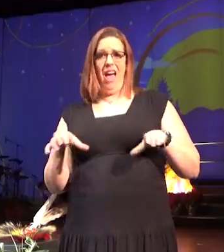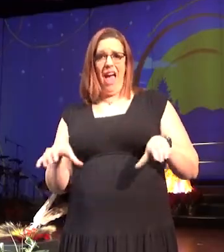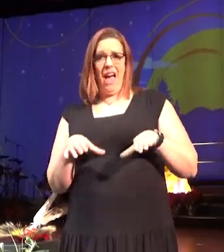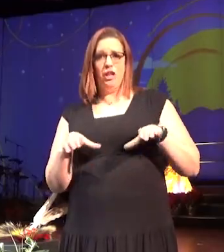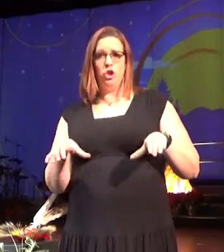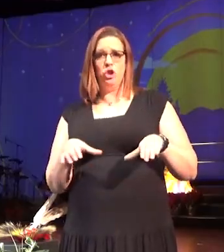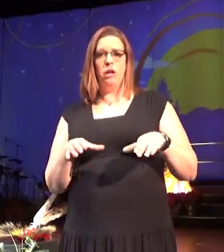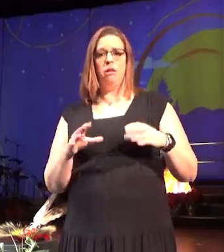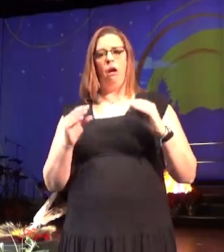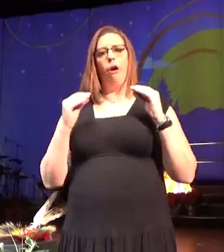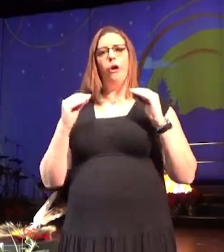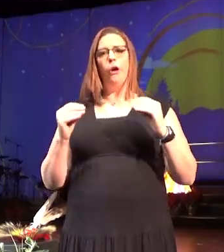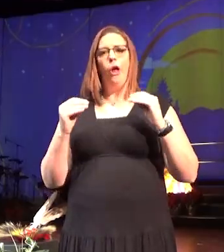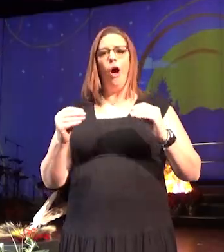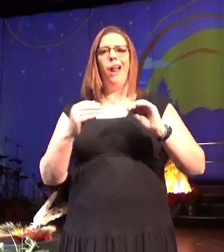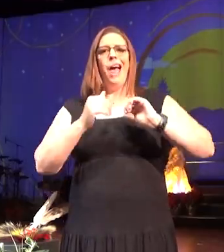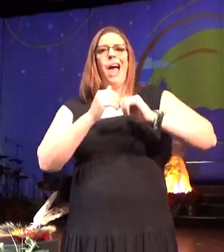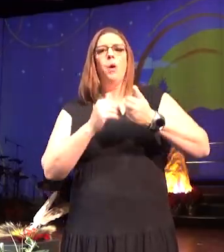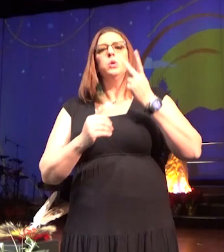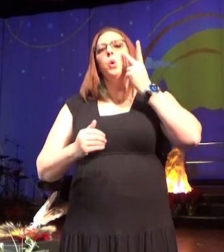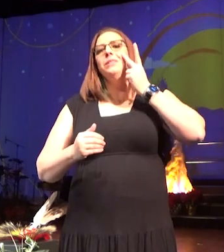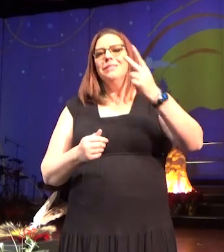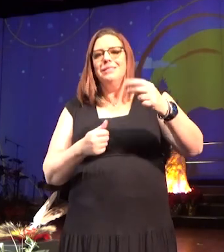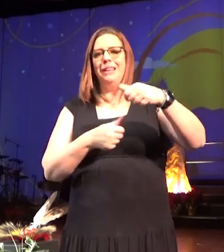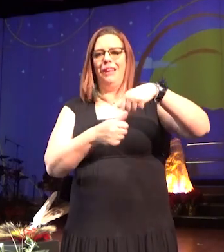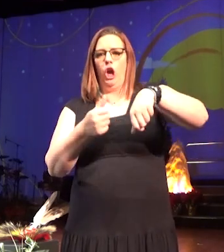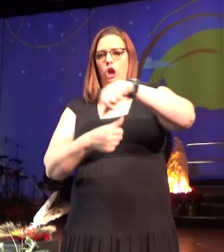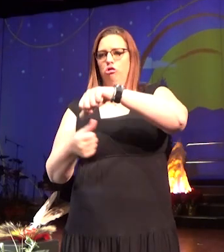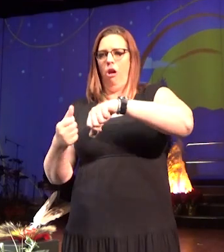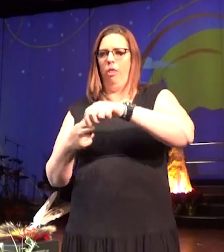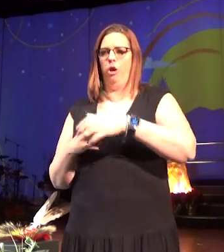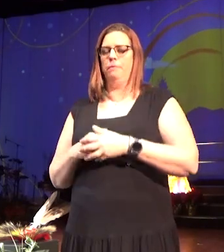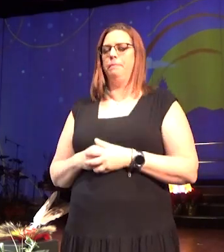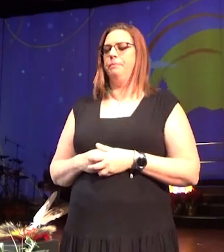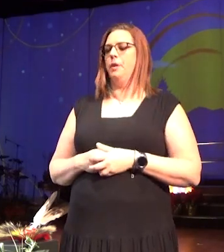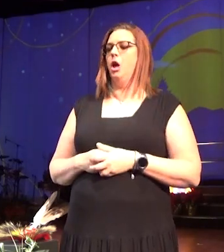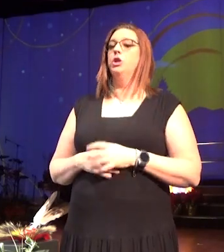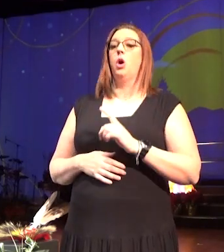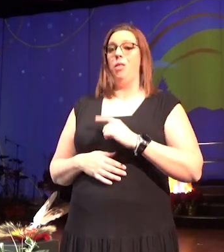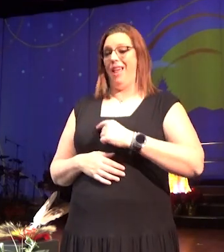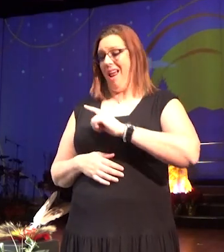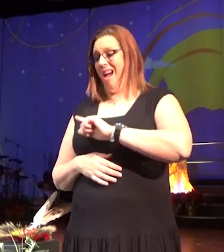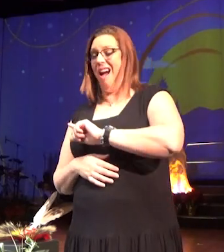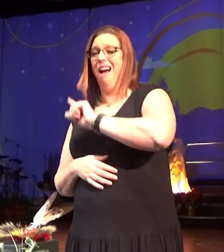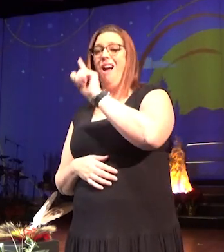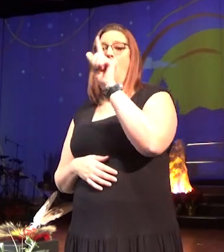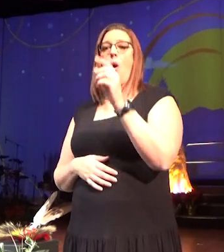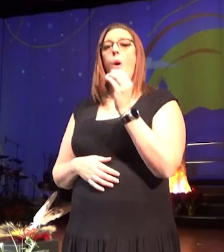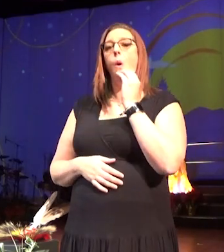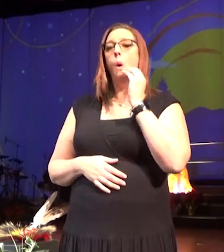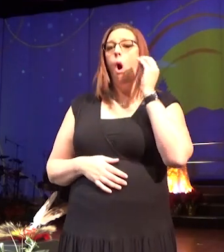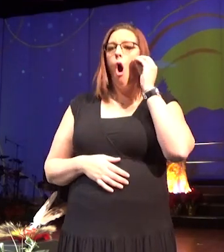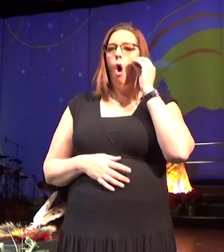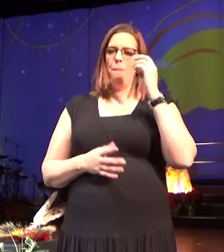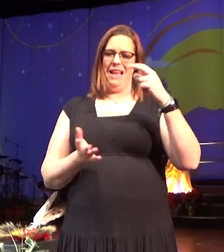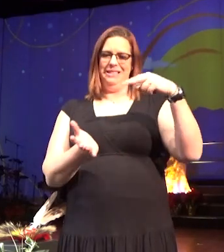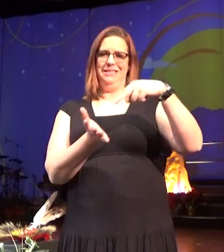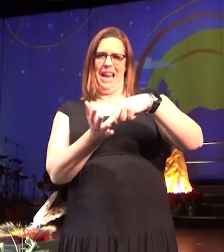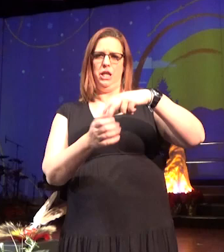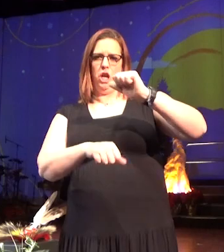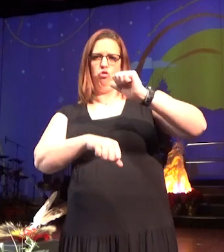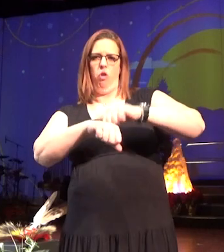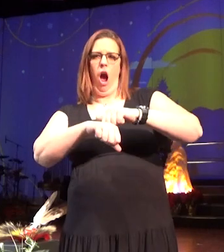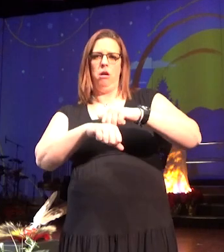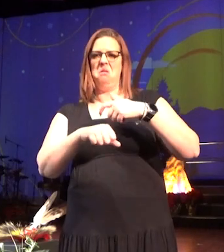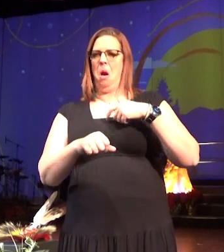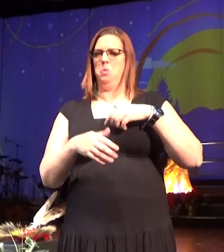it taught us how to see each other. And so I went home to where I was born and raised on Standing Rock. And